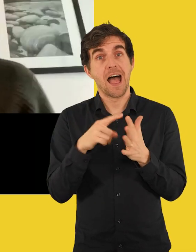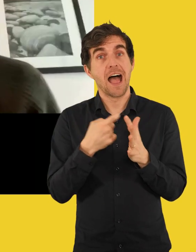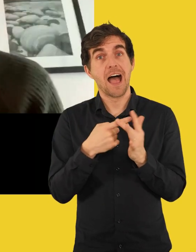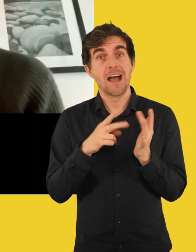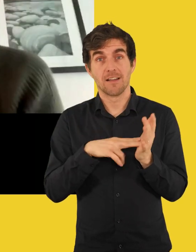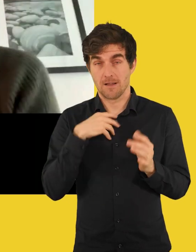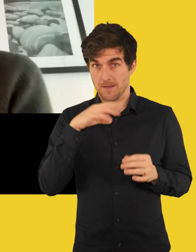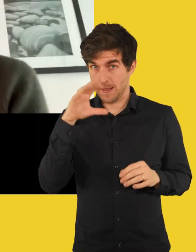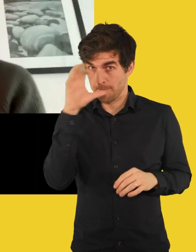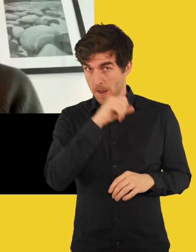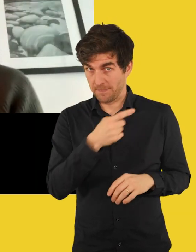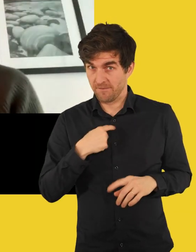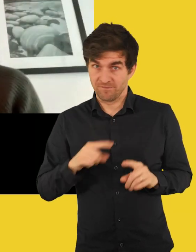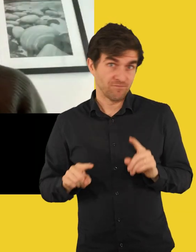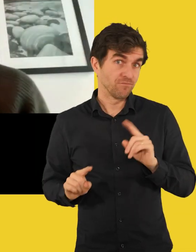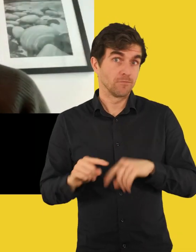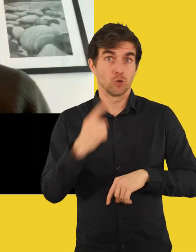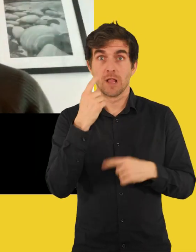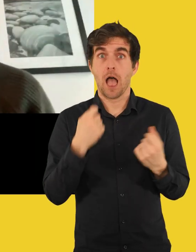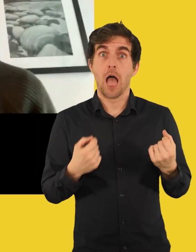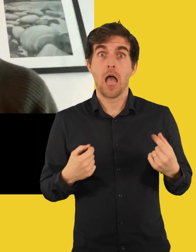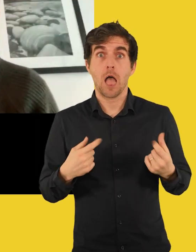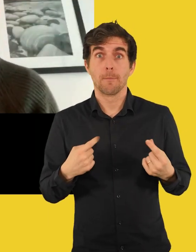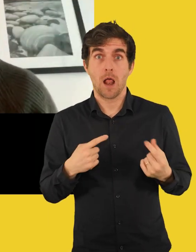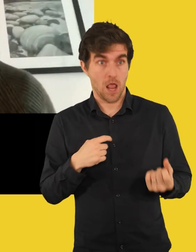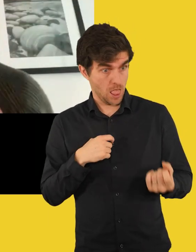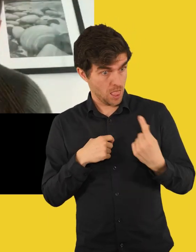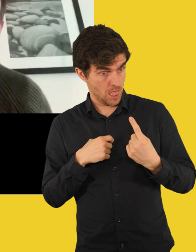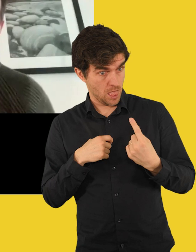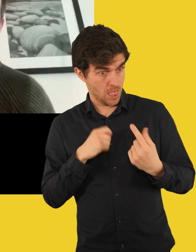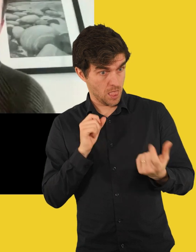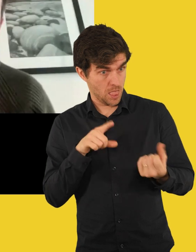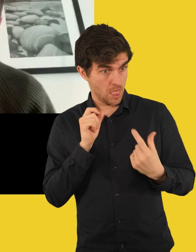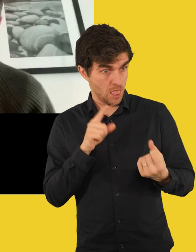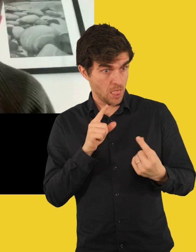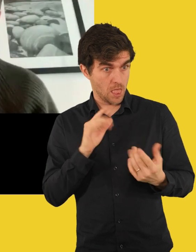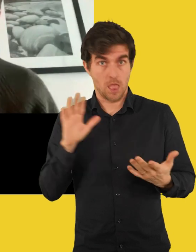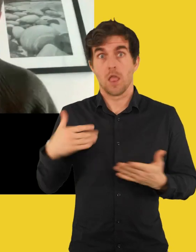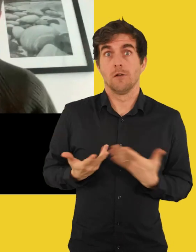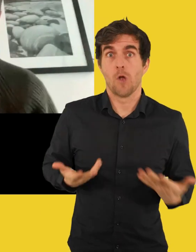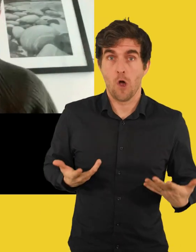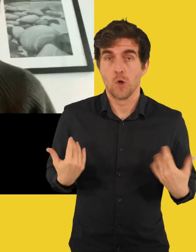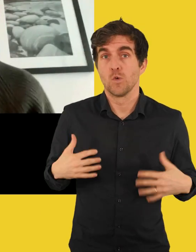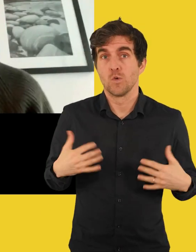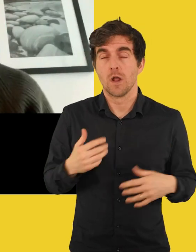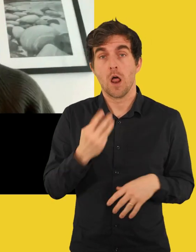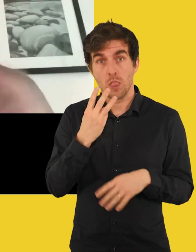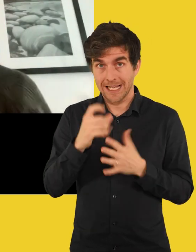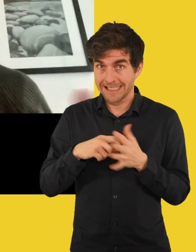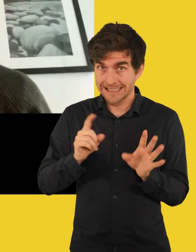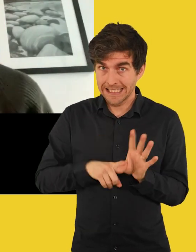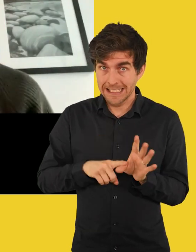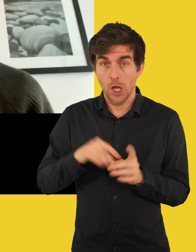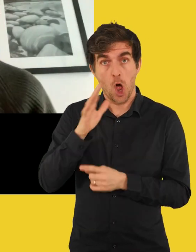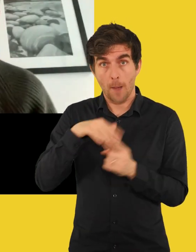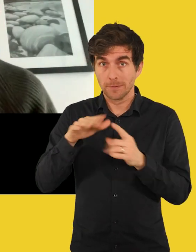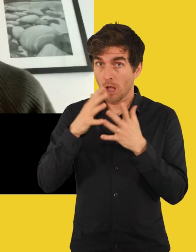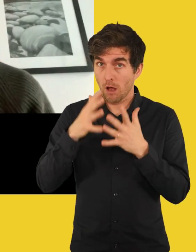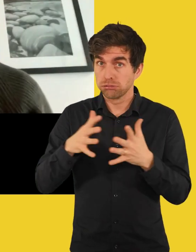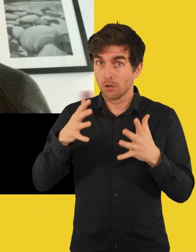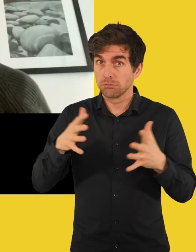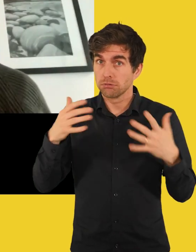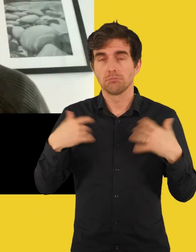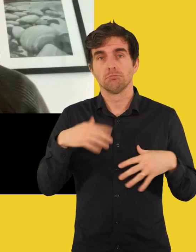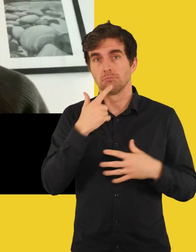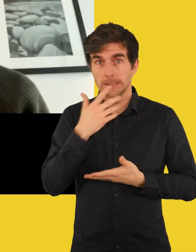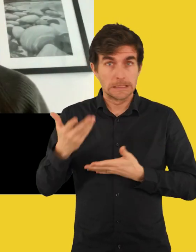Thank you, Ekin. I remember our very first email exchange, and to see the journey you've been on is incredible. You're in 3 cities,